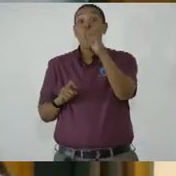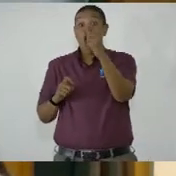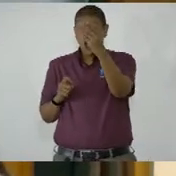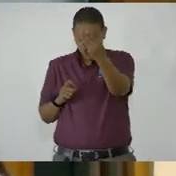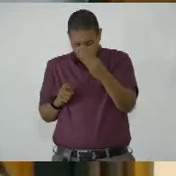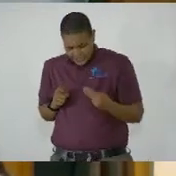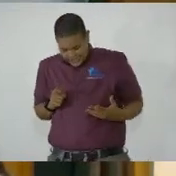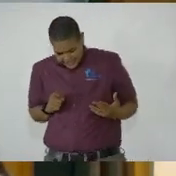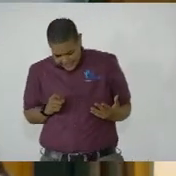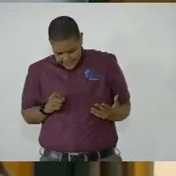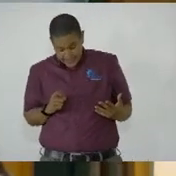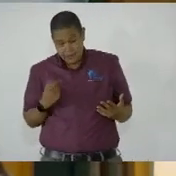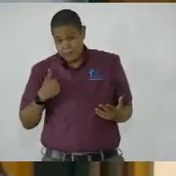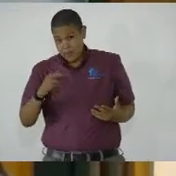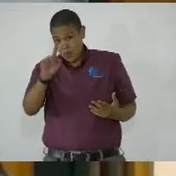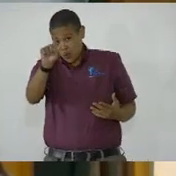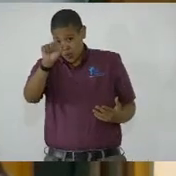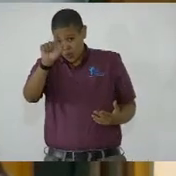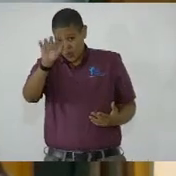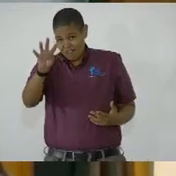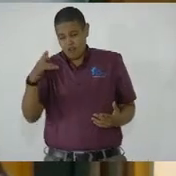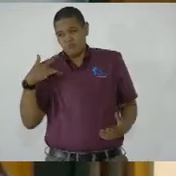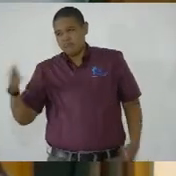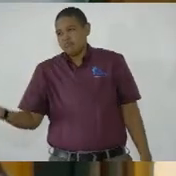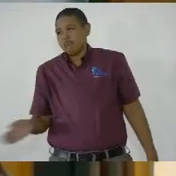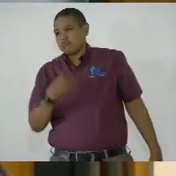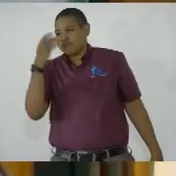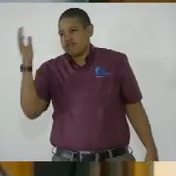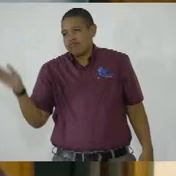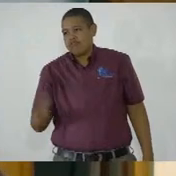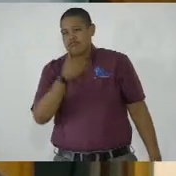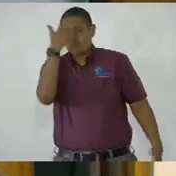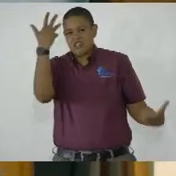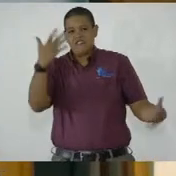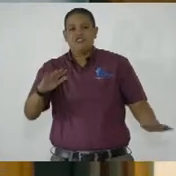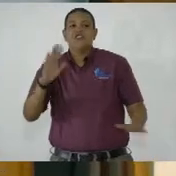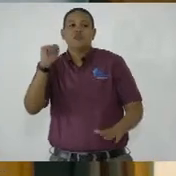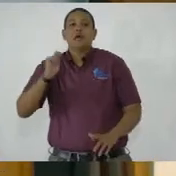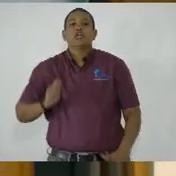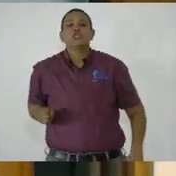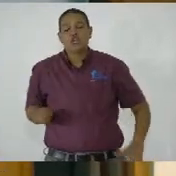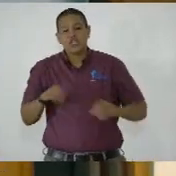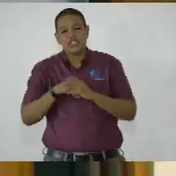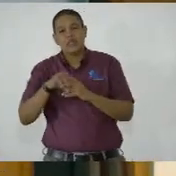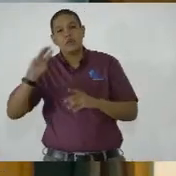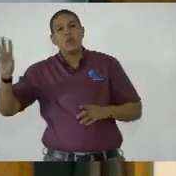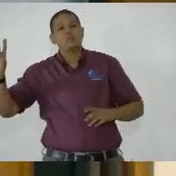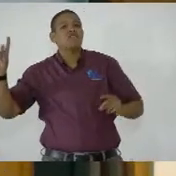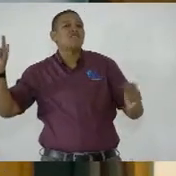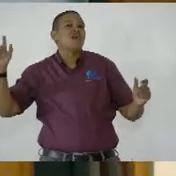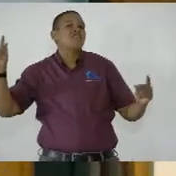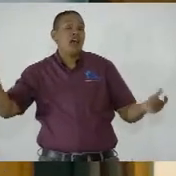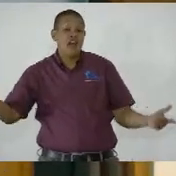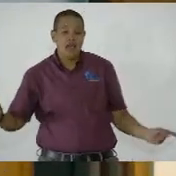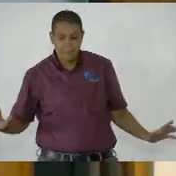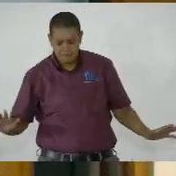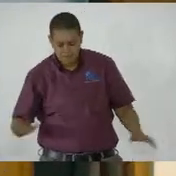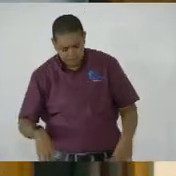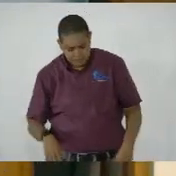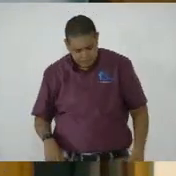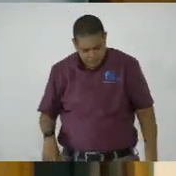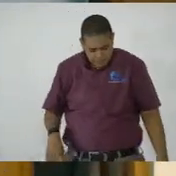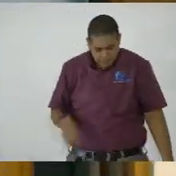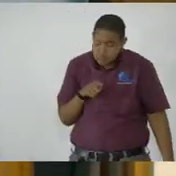into Westmoreland, 124 cases are actually completed by the judges in Westmoreland. Madam Speaker, this